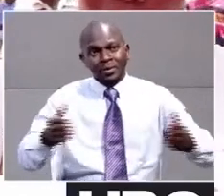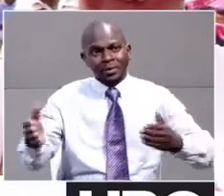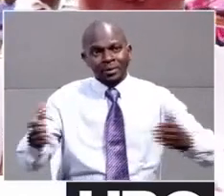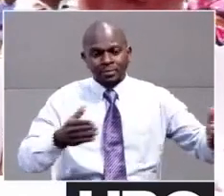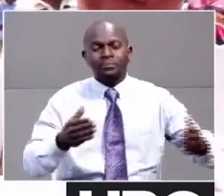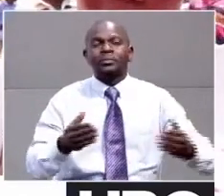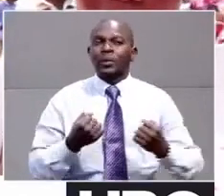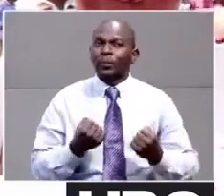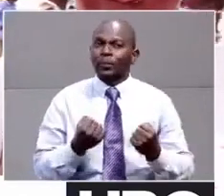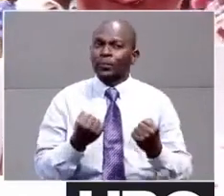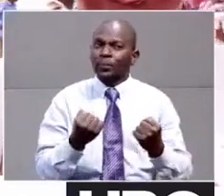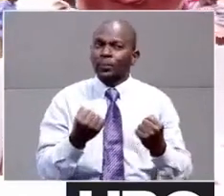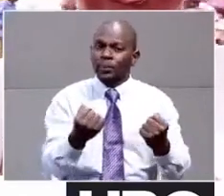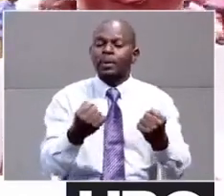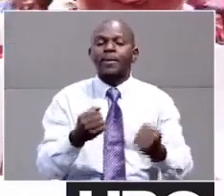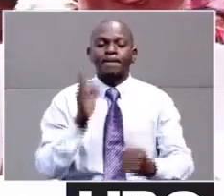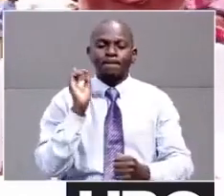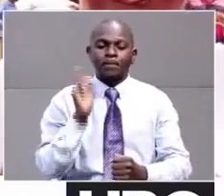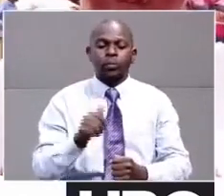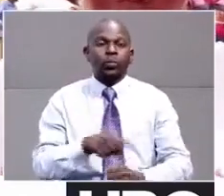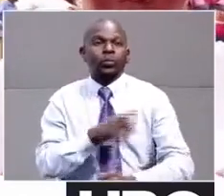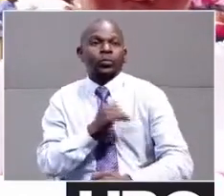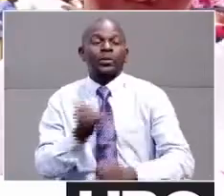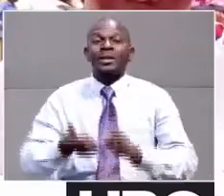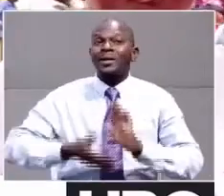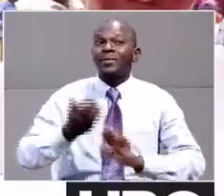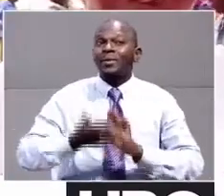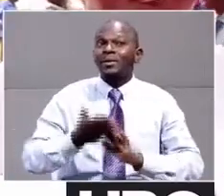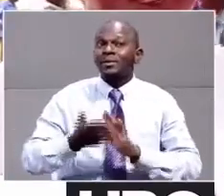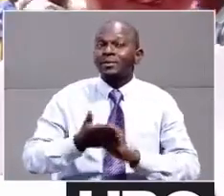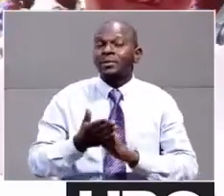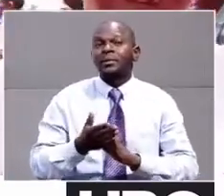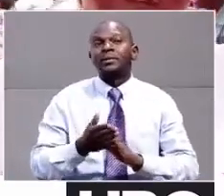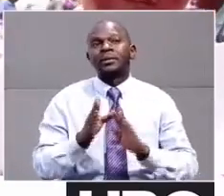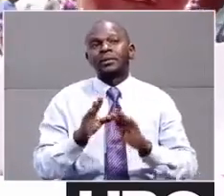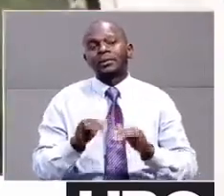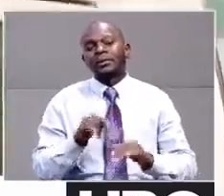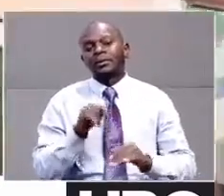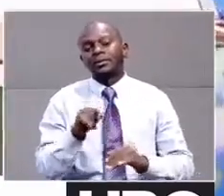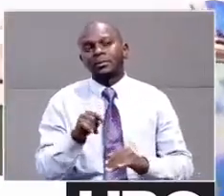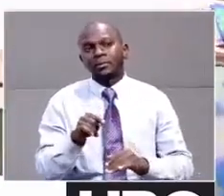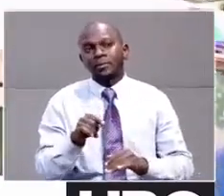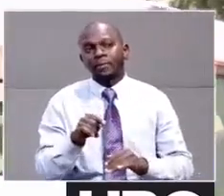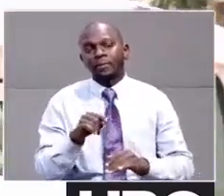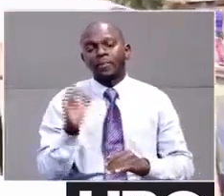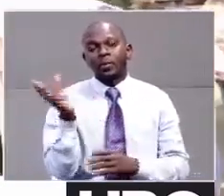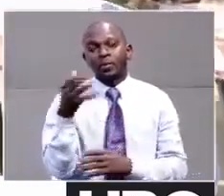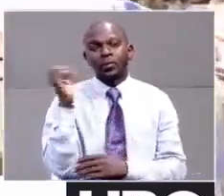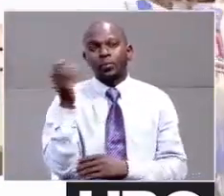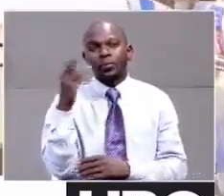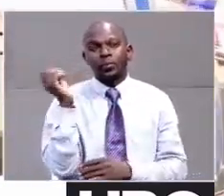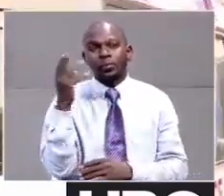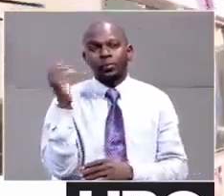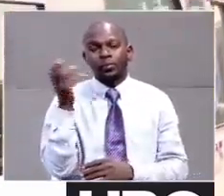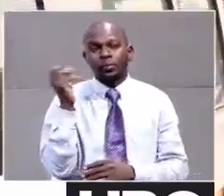get that patient to the hospital as fast as is permissible on that